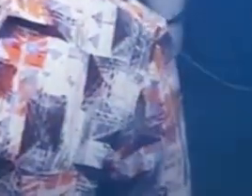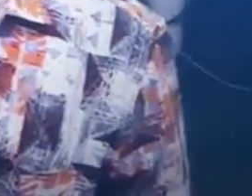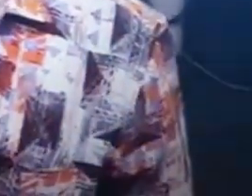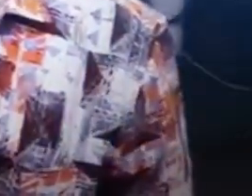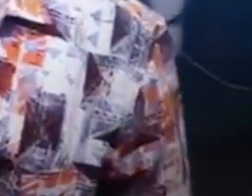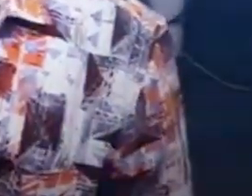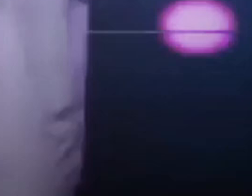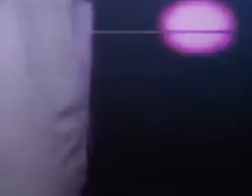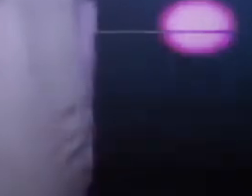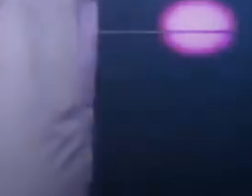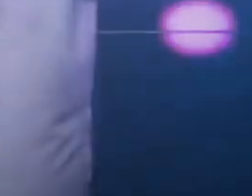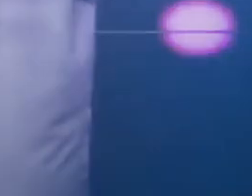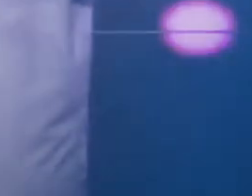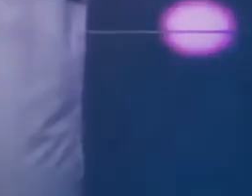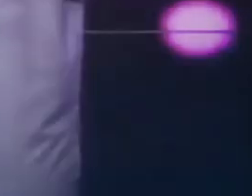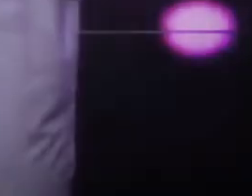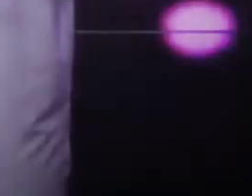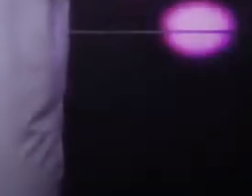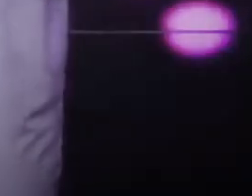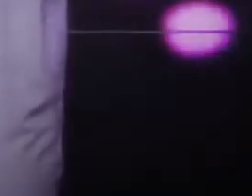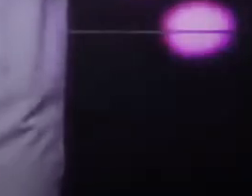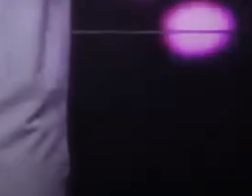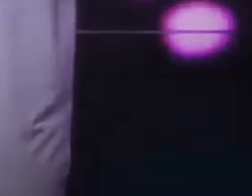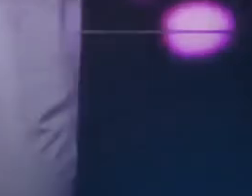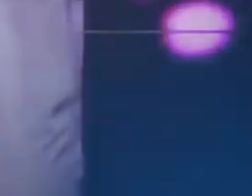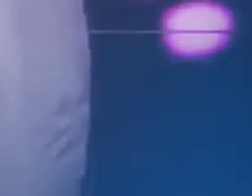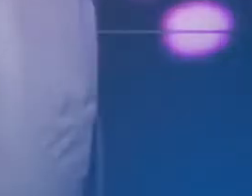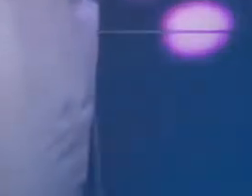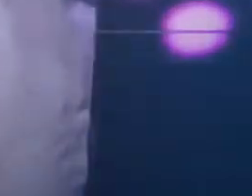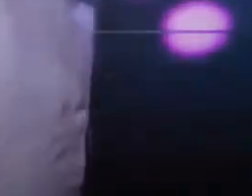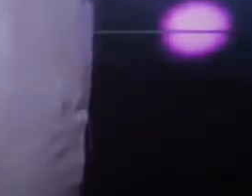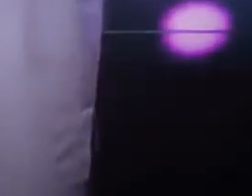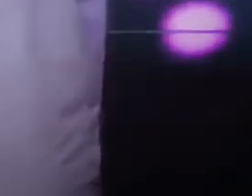Because we don't have this kind of plants in Kumasi.